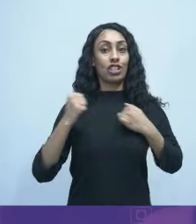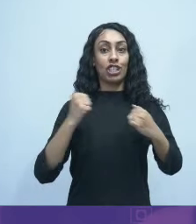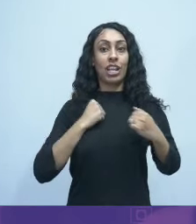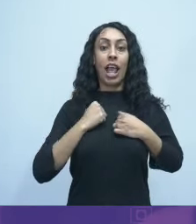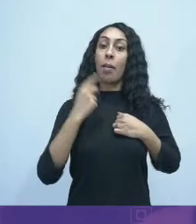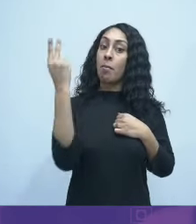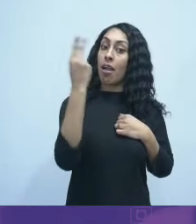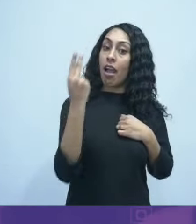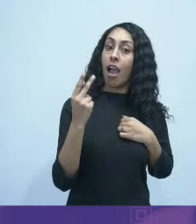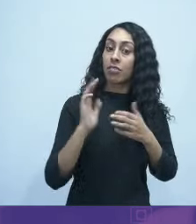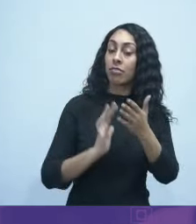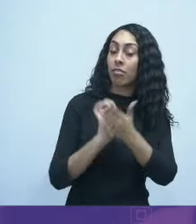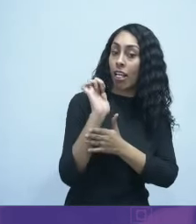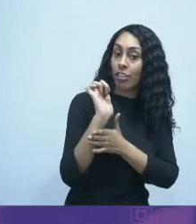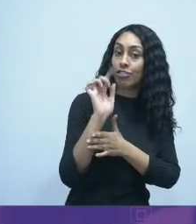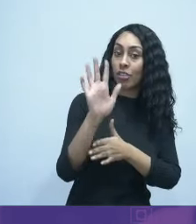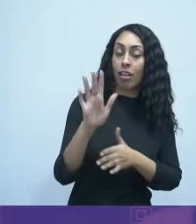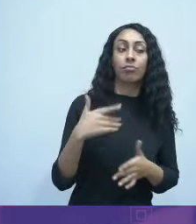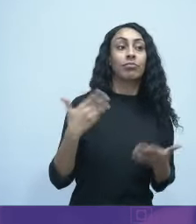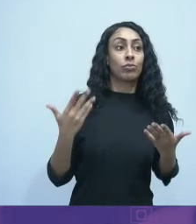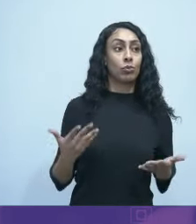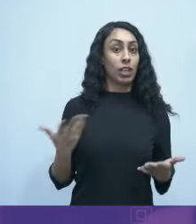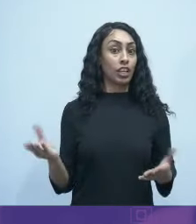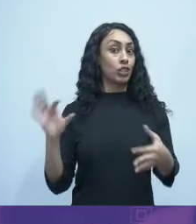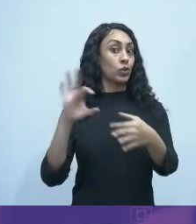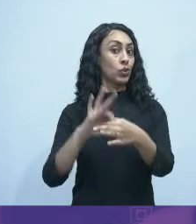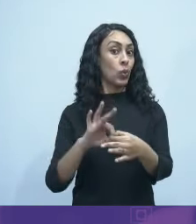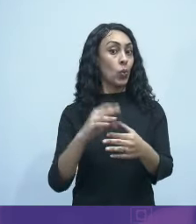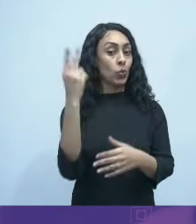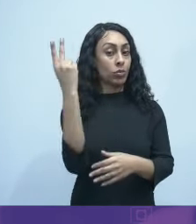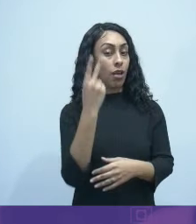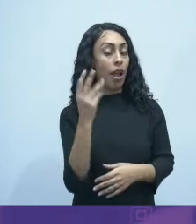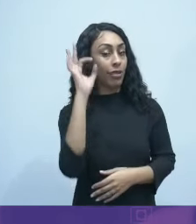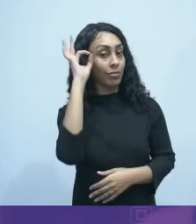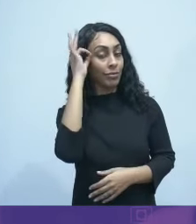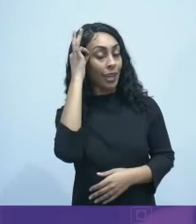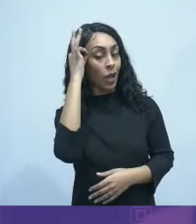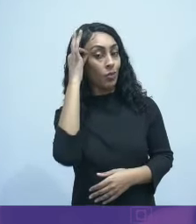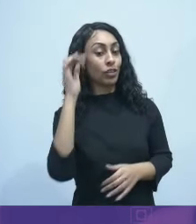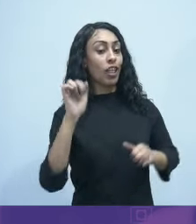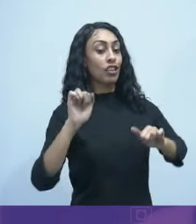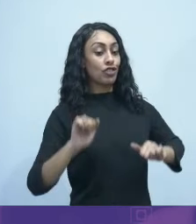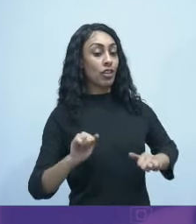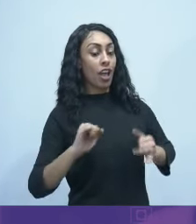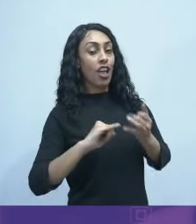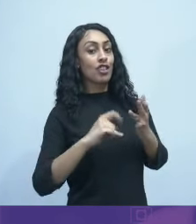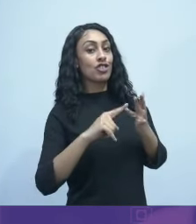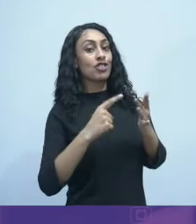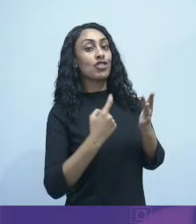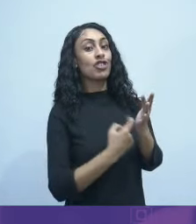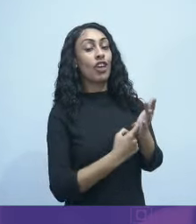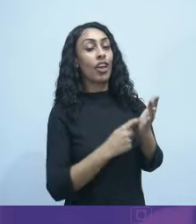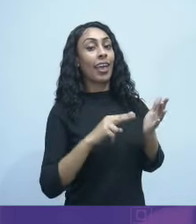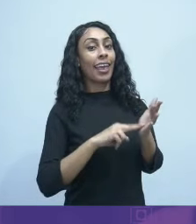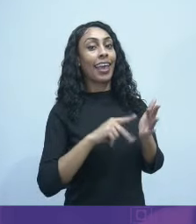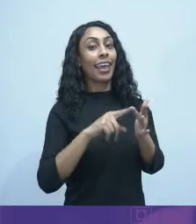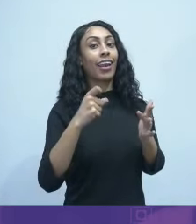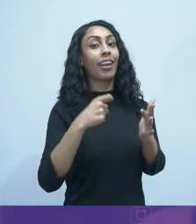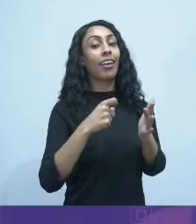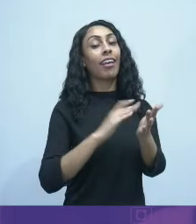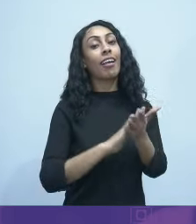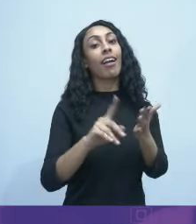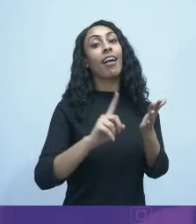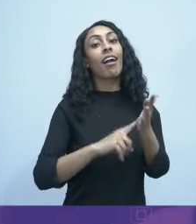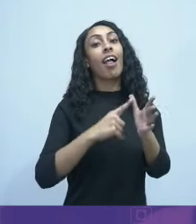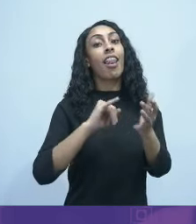and Culture. Today I'm going to be joined by Arts Council England's Chair, Sir Nicholas Serota, Director of Diversity at the